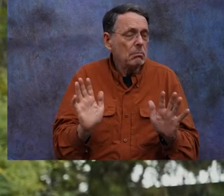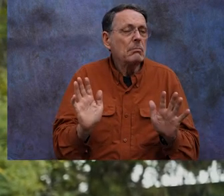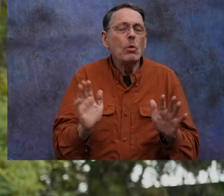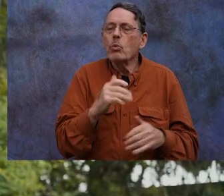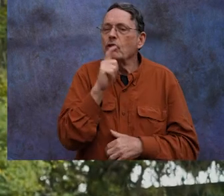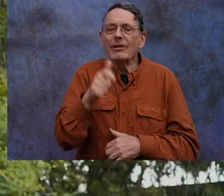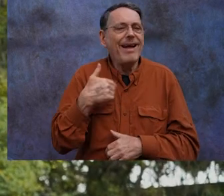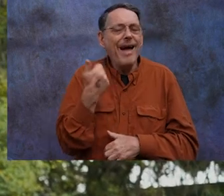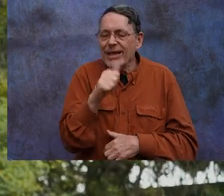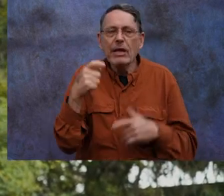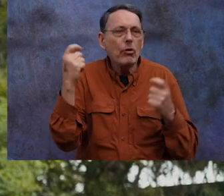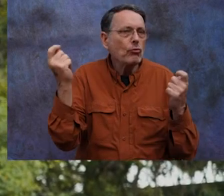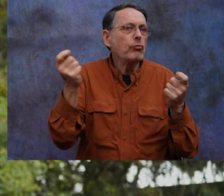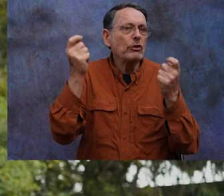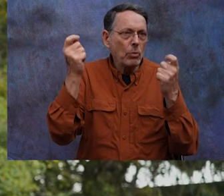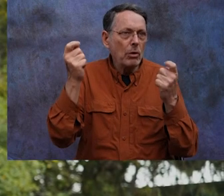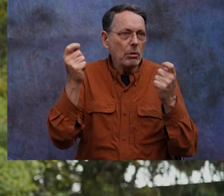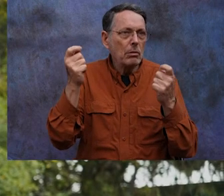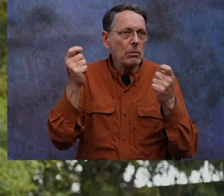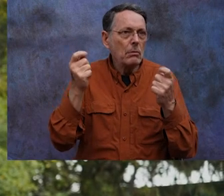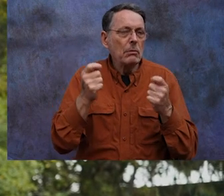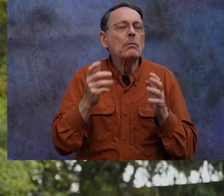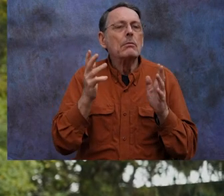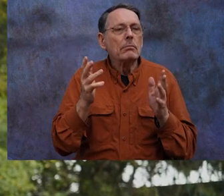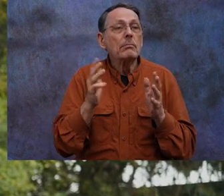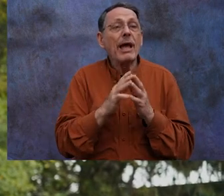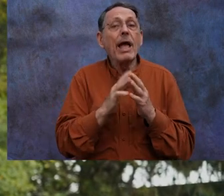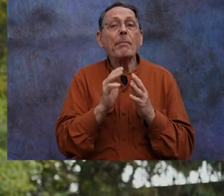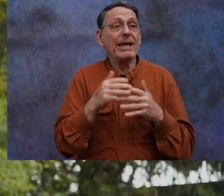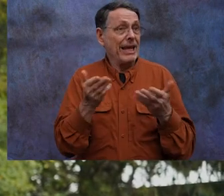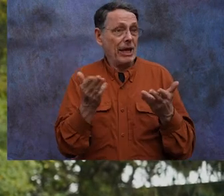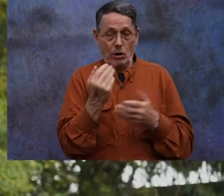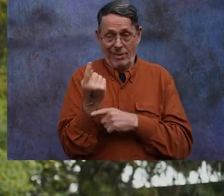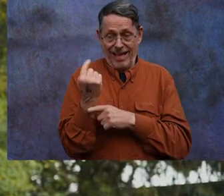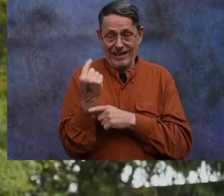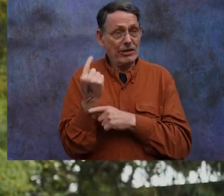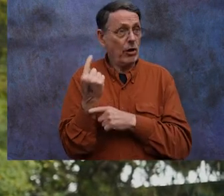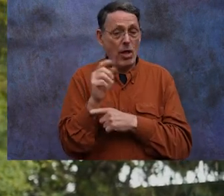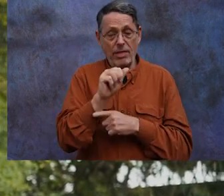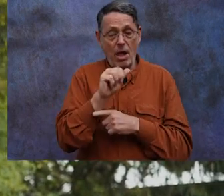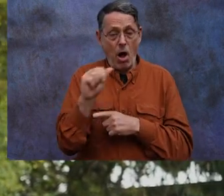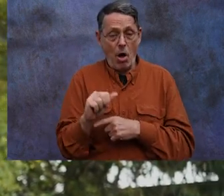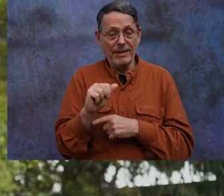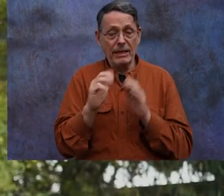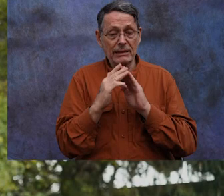ritual. In fact, over here, the Albany City Council a year ago on Indigenous Peoples Day